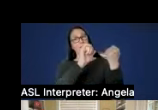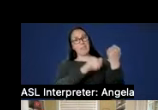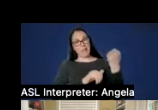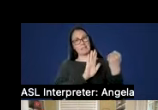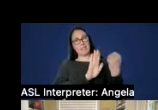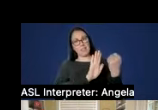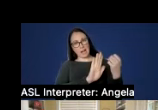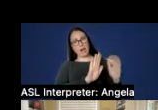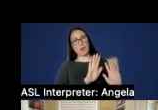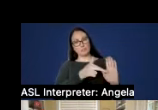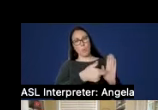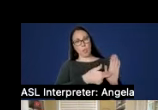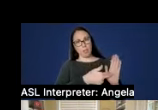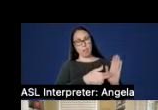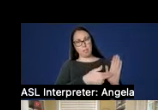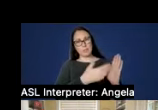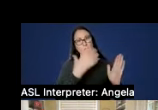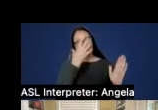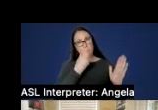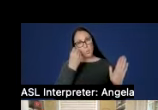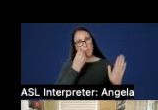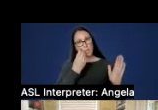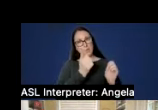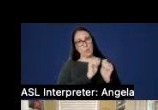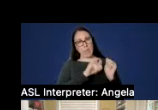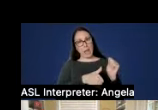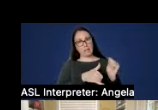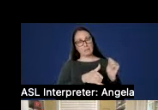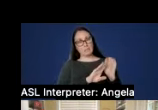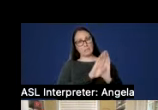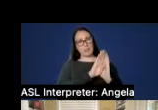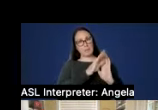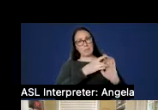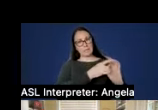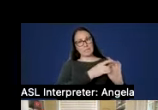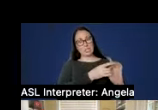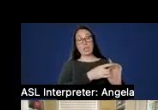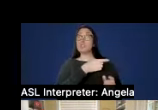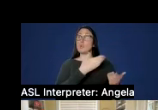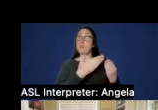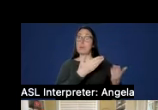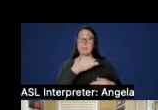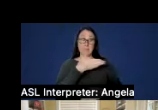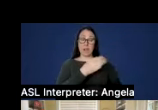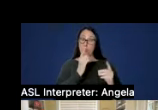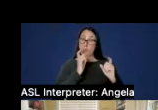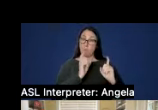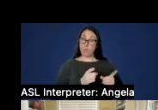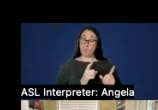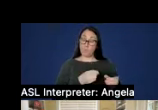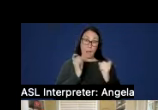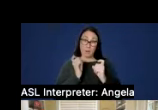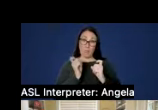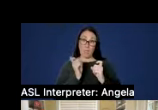you may be brought in from the first minute. You may be having to catch